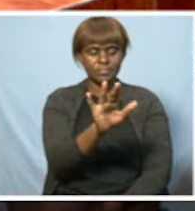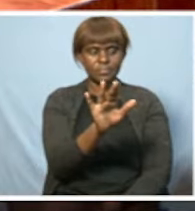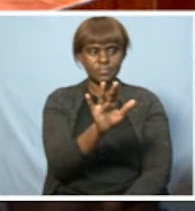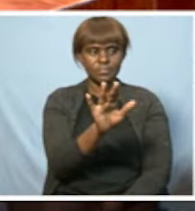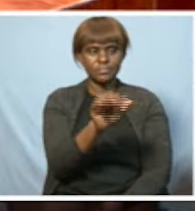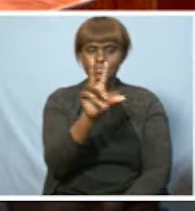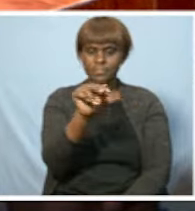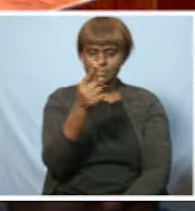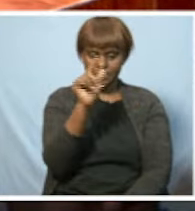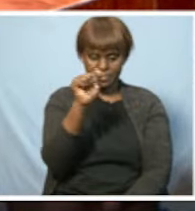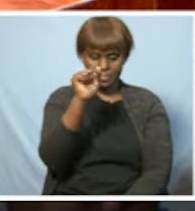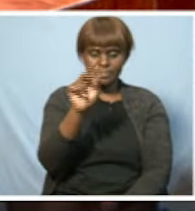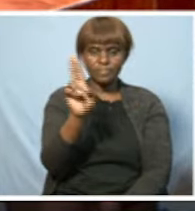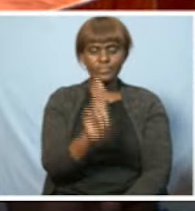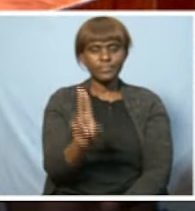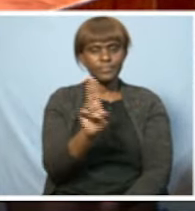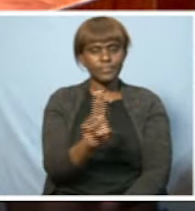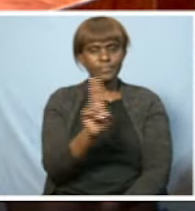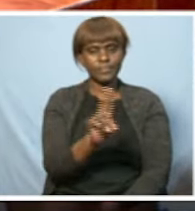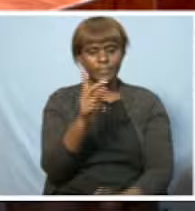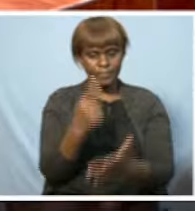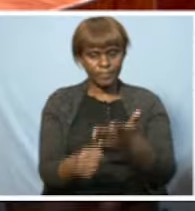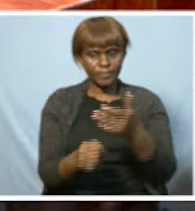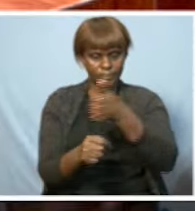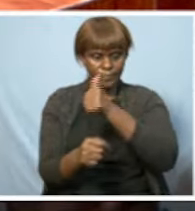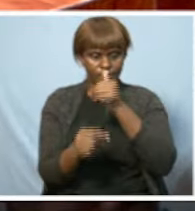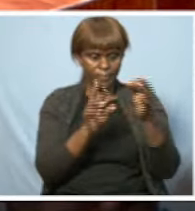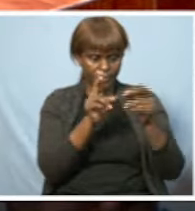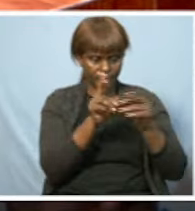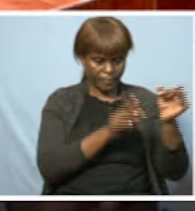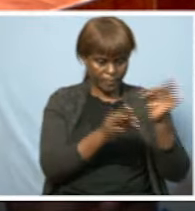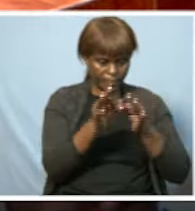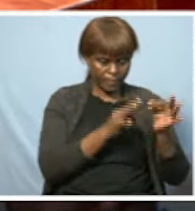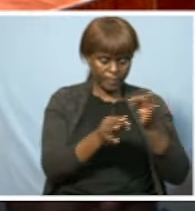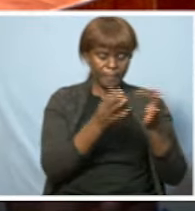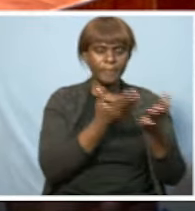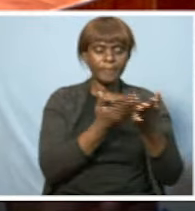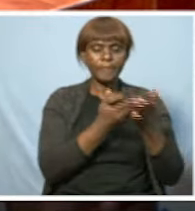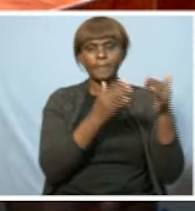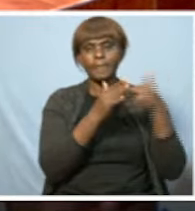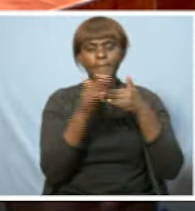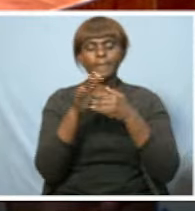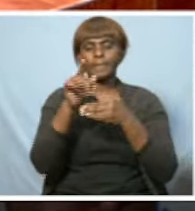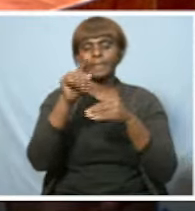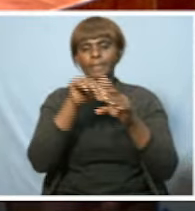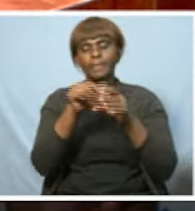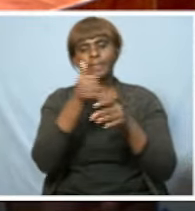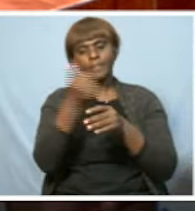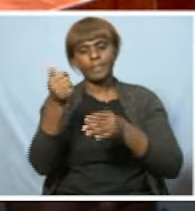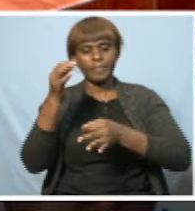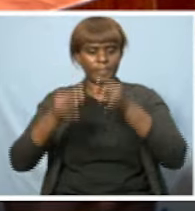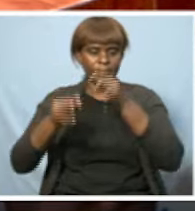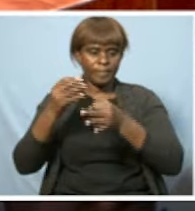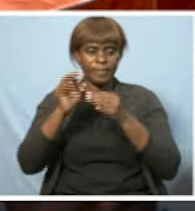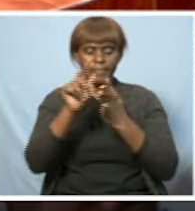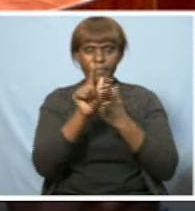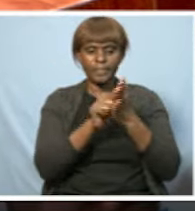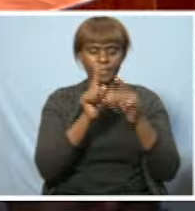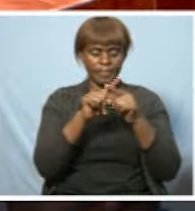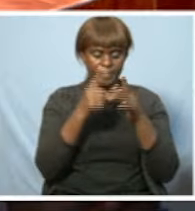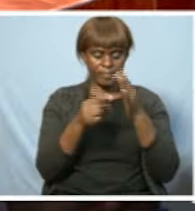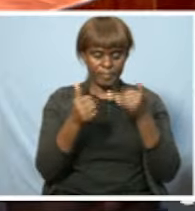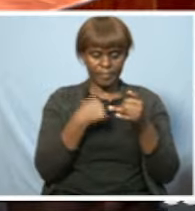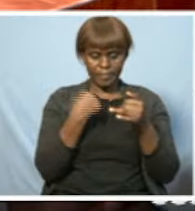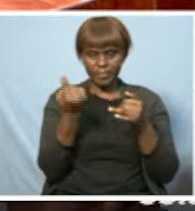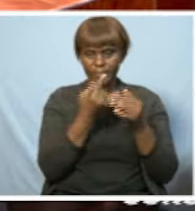No one can use what you are submitting here against you in any courts of law. However, I want you